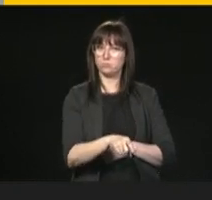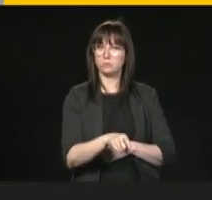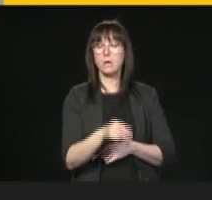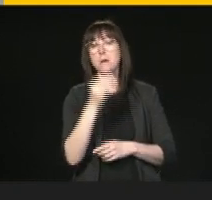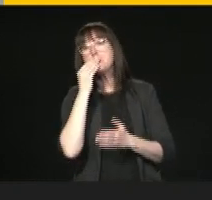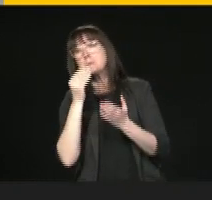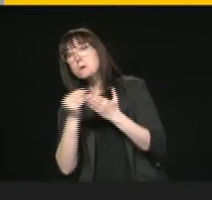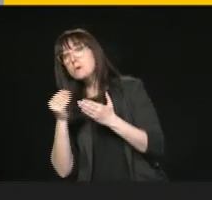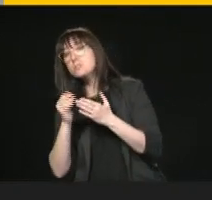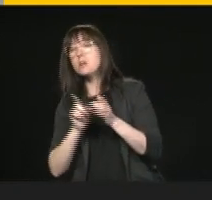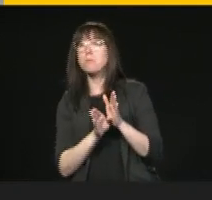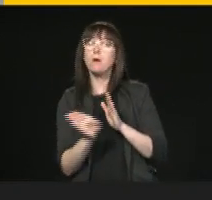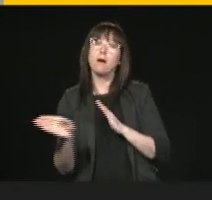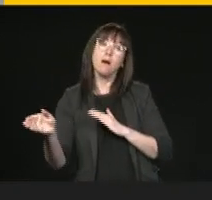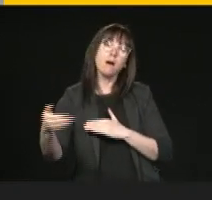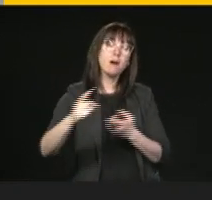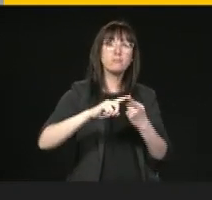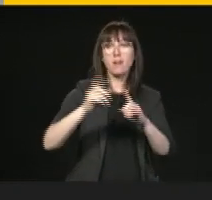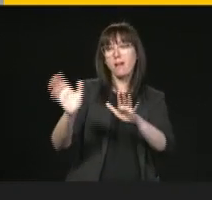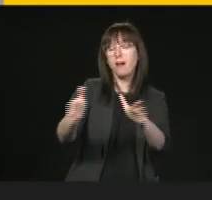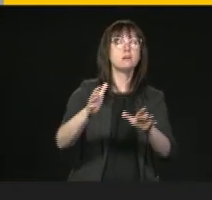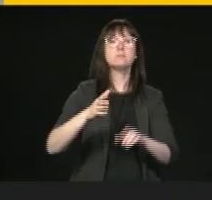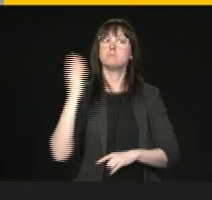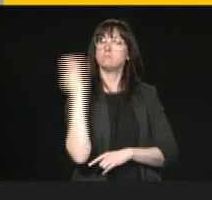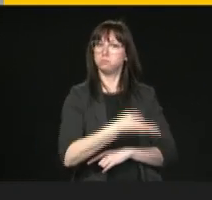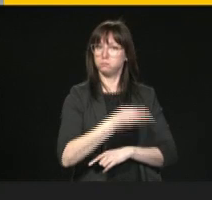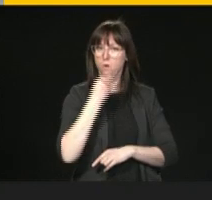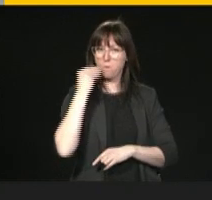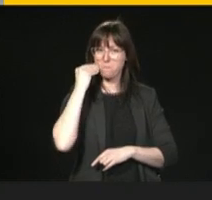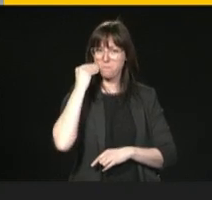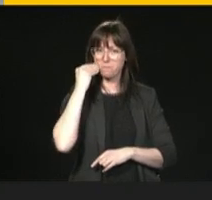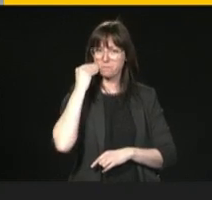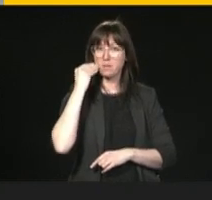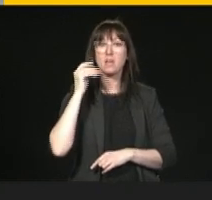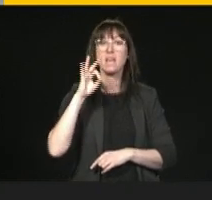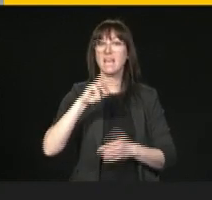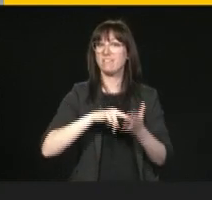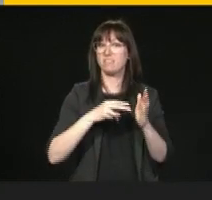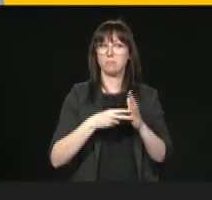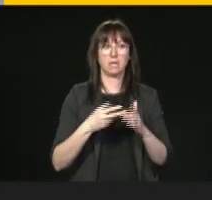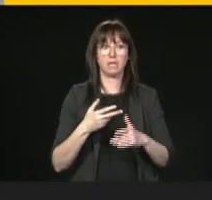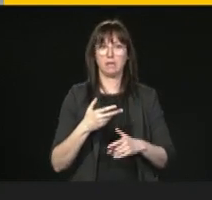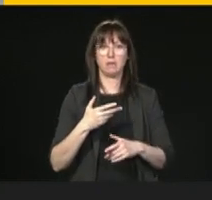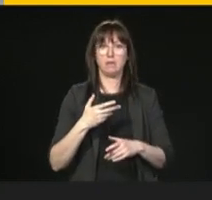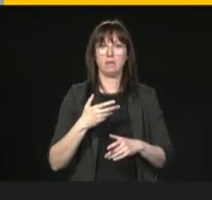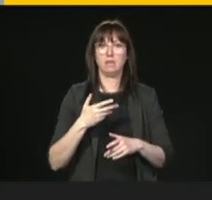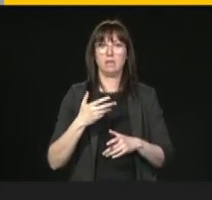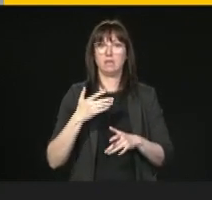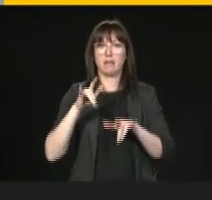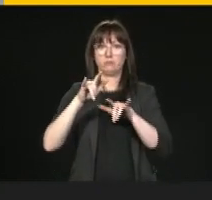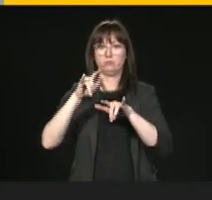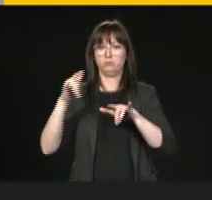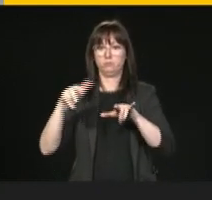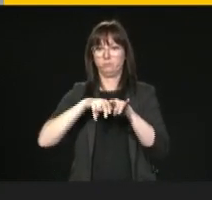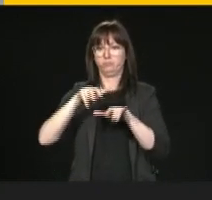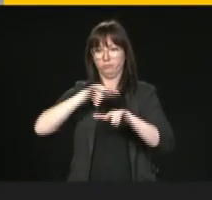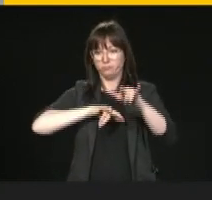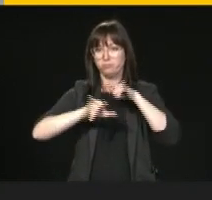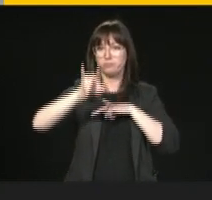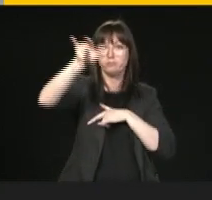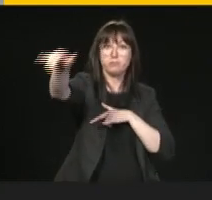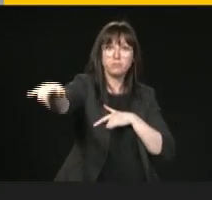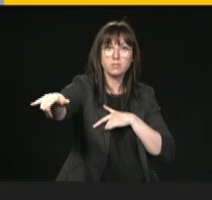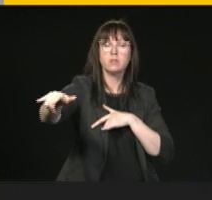get home. If that means an onward travel with a domestic flight, we will give you a mask and make sure that you get home